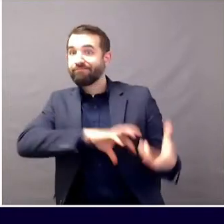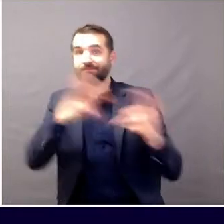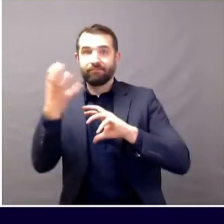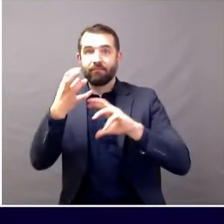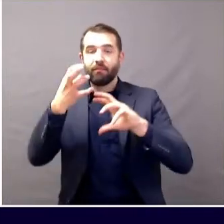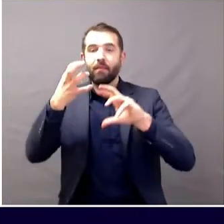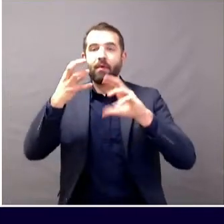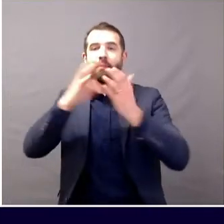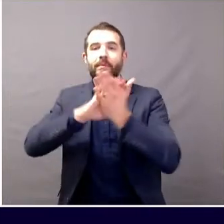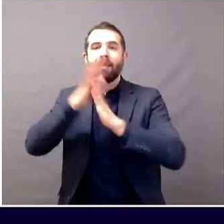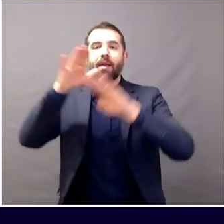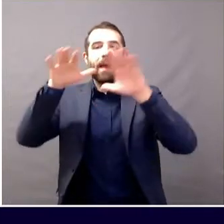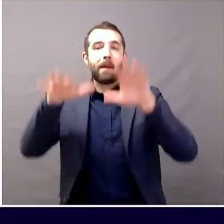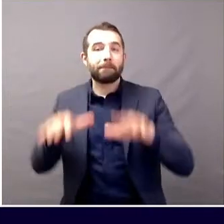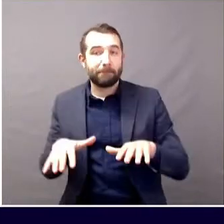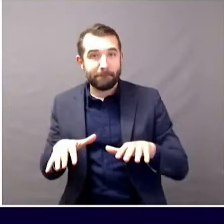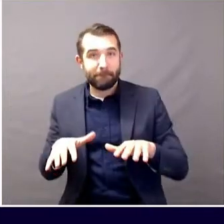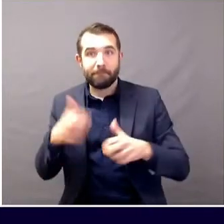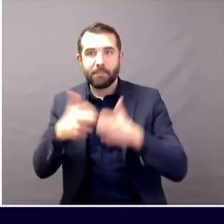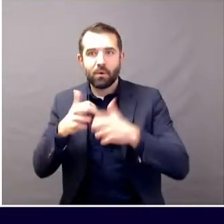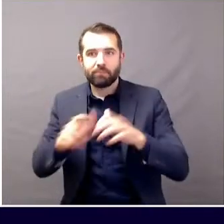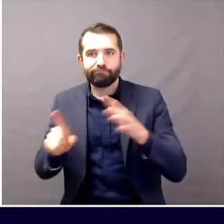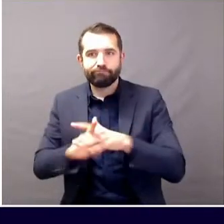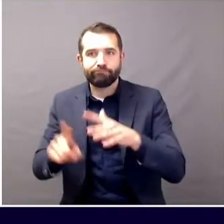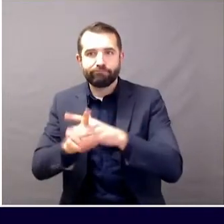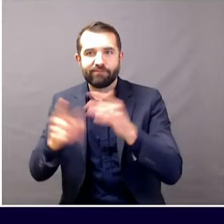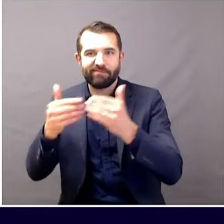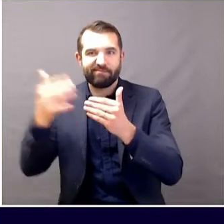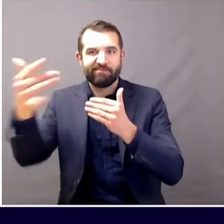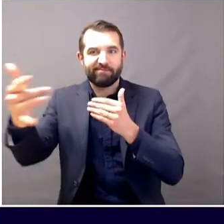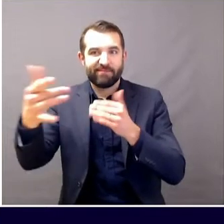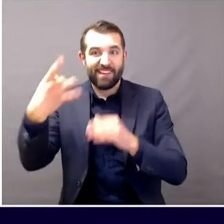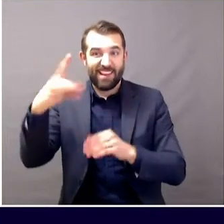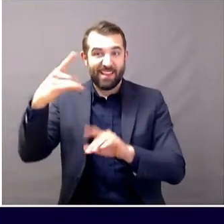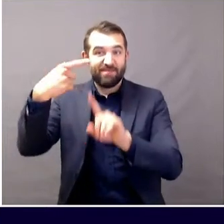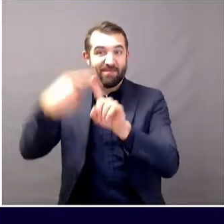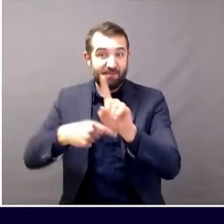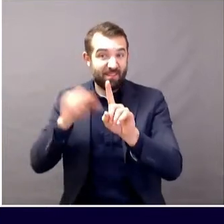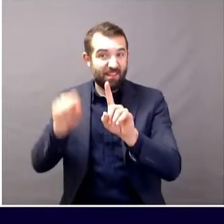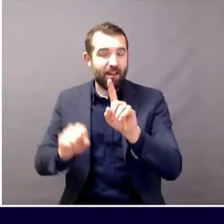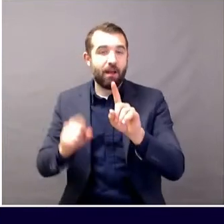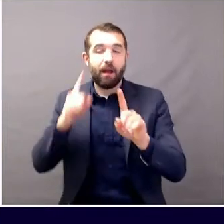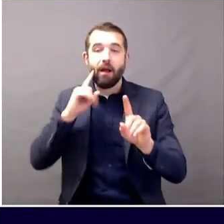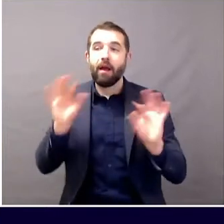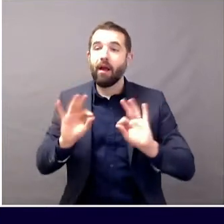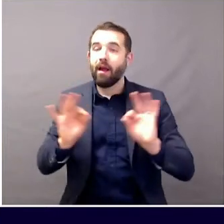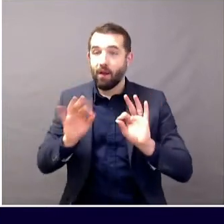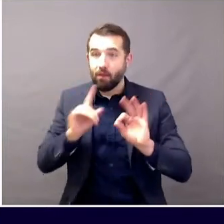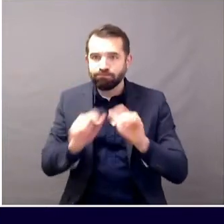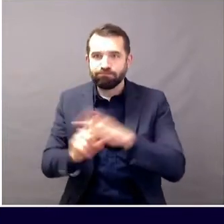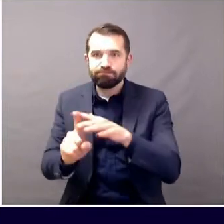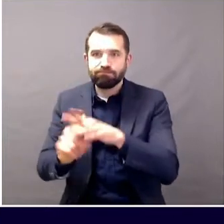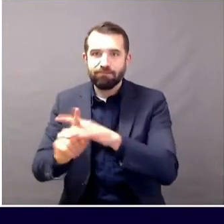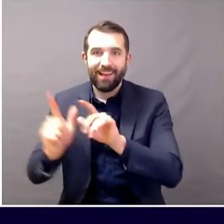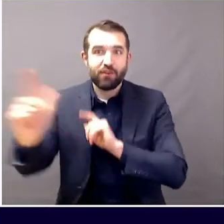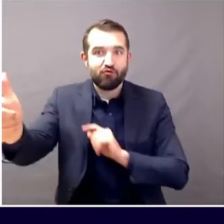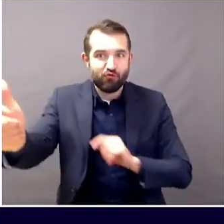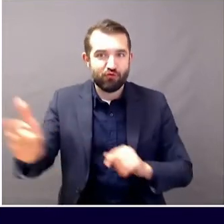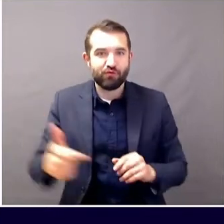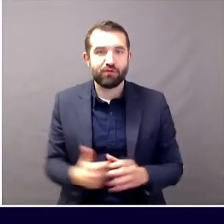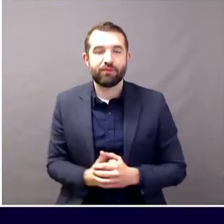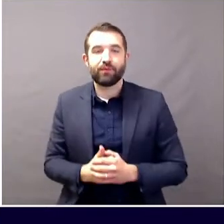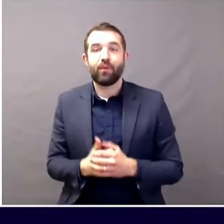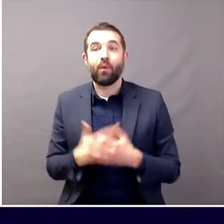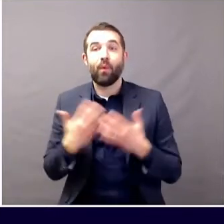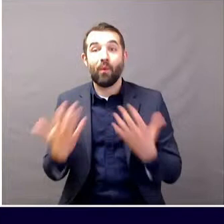preventative steps. Developing simple coping strategies, and practicing them on a regular basis, setting aside time